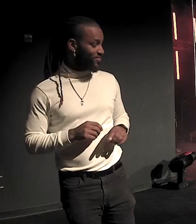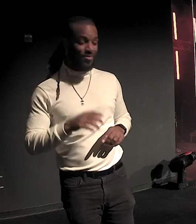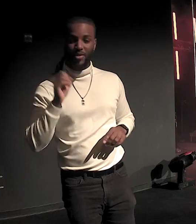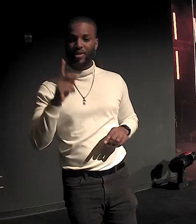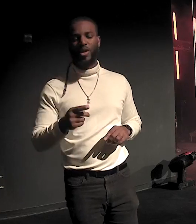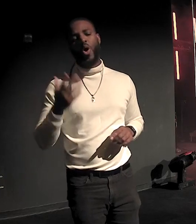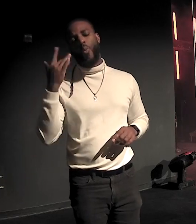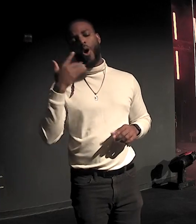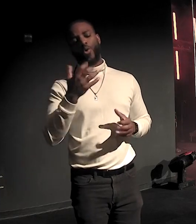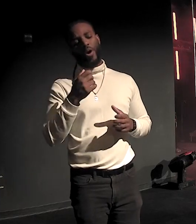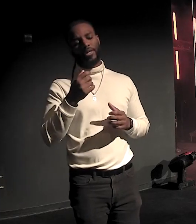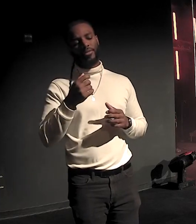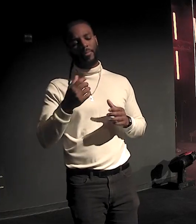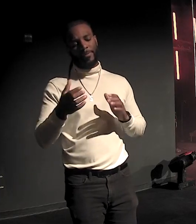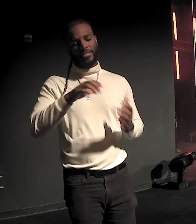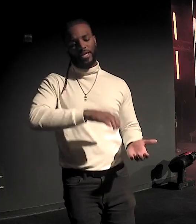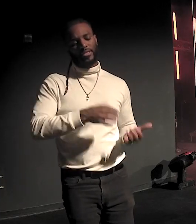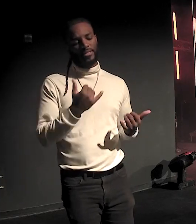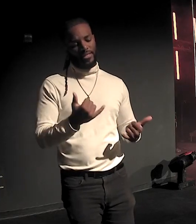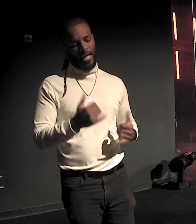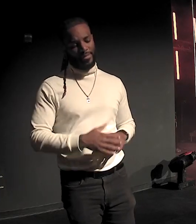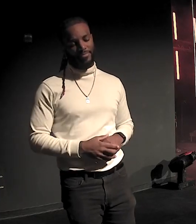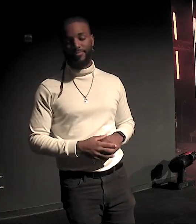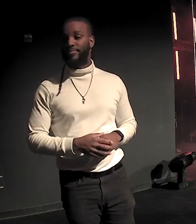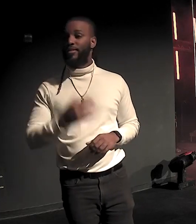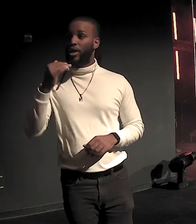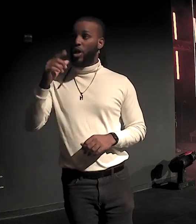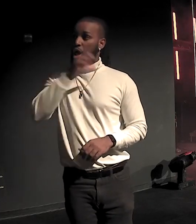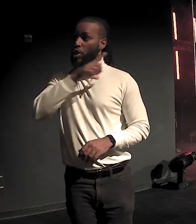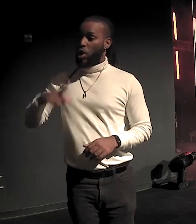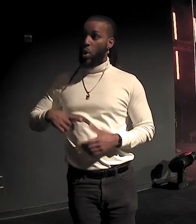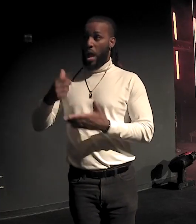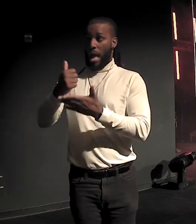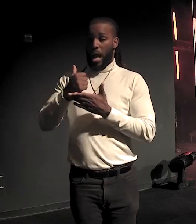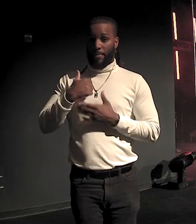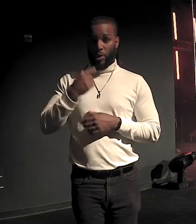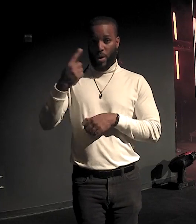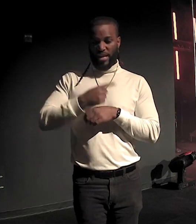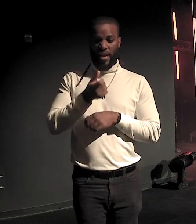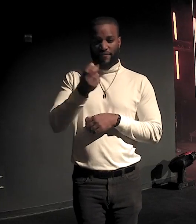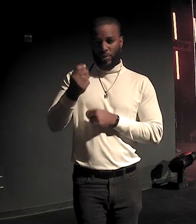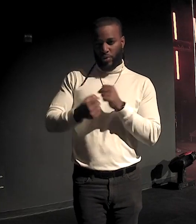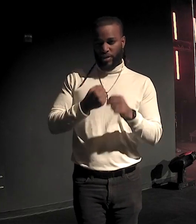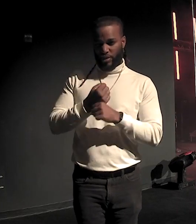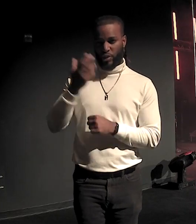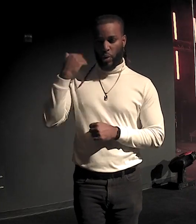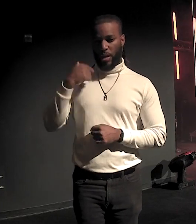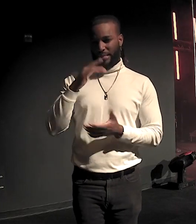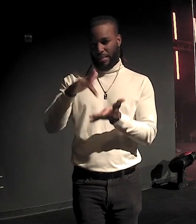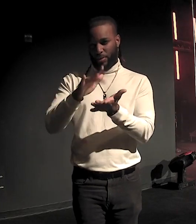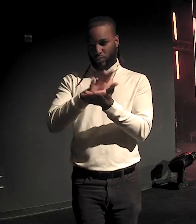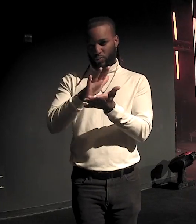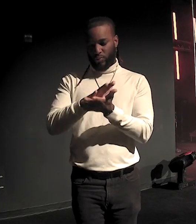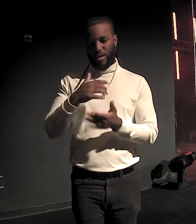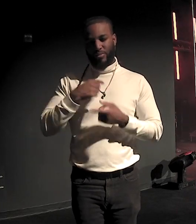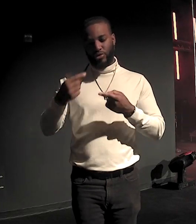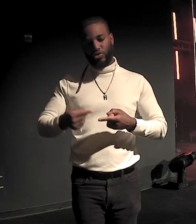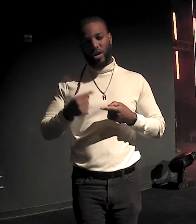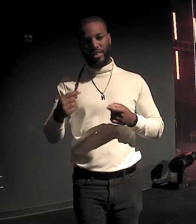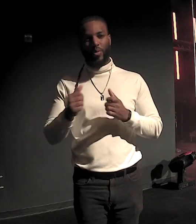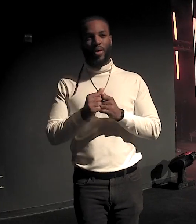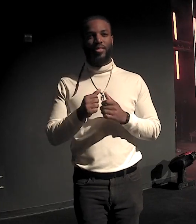So why do you want to get dunked today? Because the Lord helped me one day a few years ago when I was in middle school. I was troubled